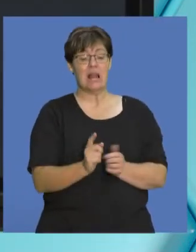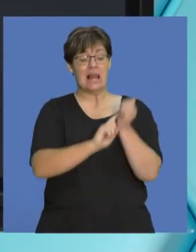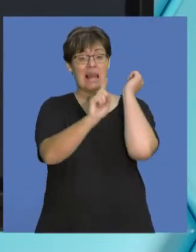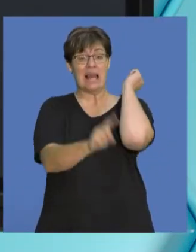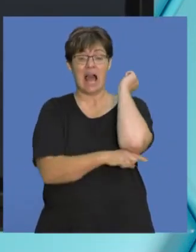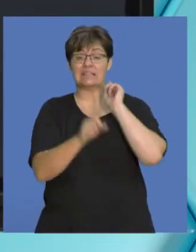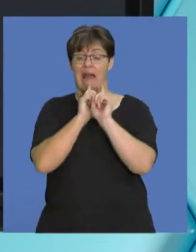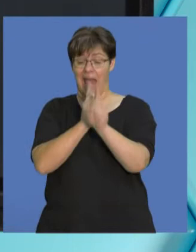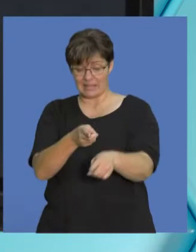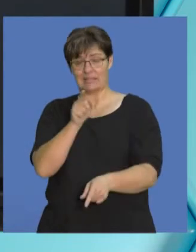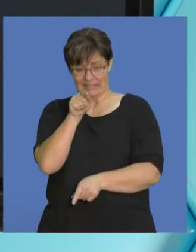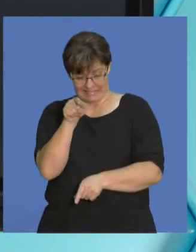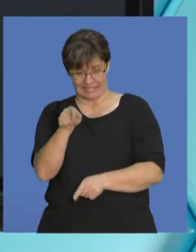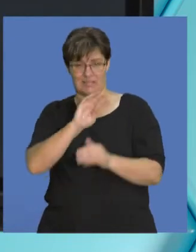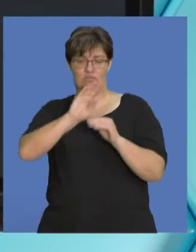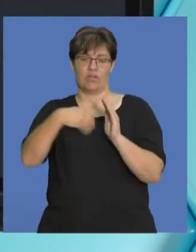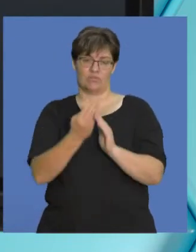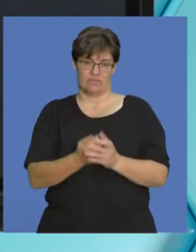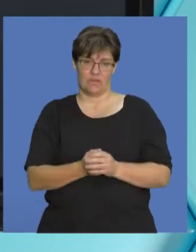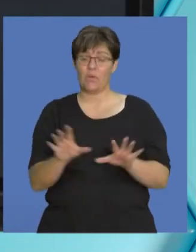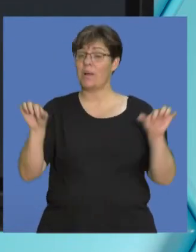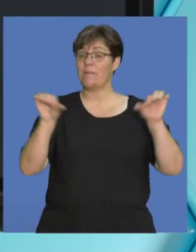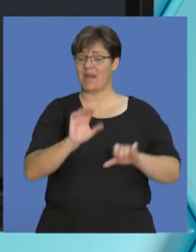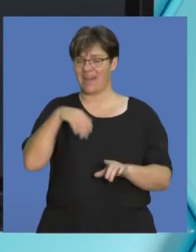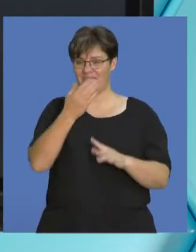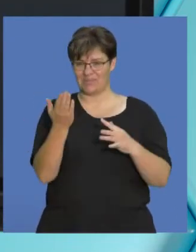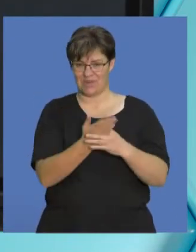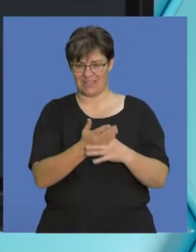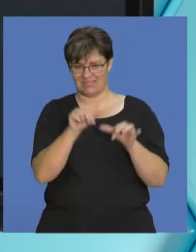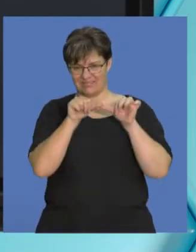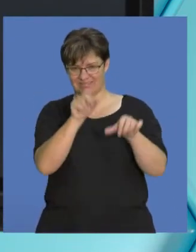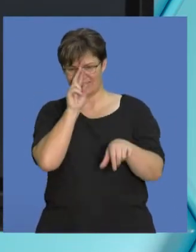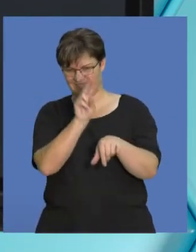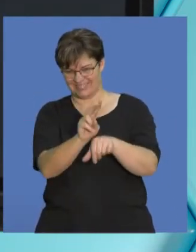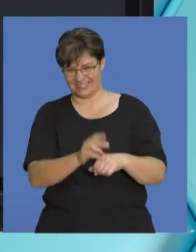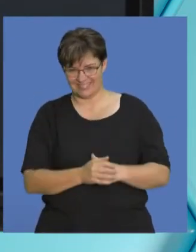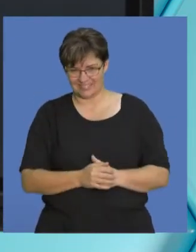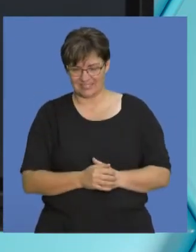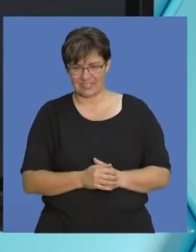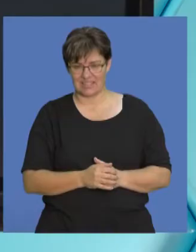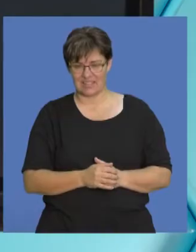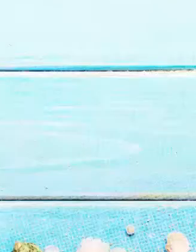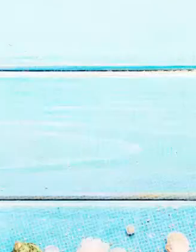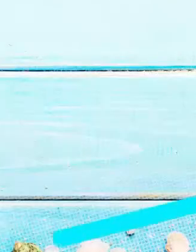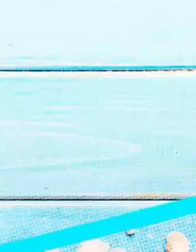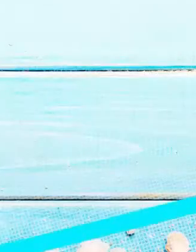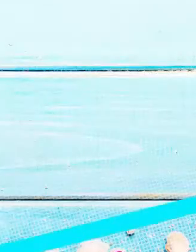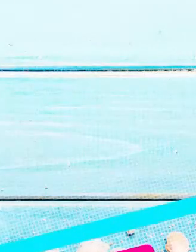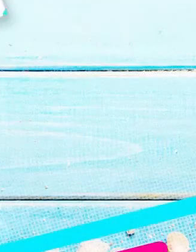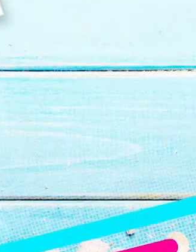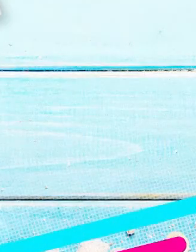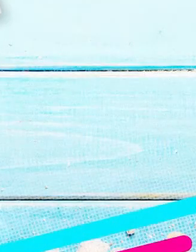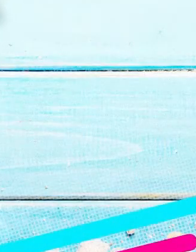final answer. Guys, we'll be back with some more. Stay tuned. Let's just quickly go to an ad break and we'll be back.